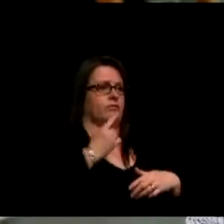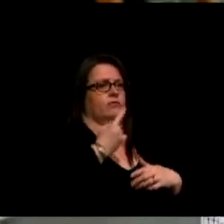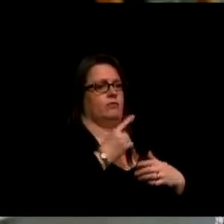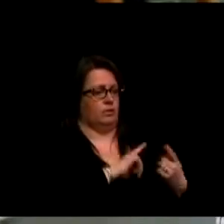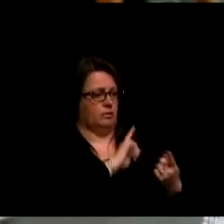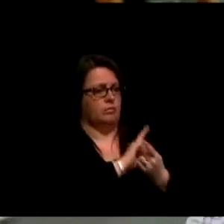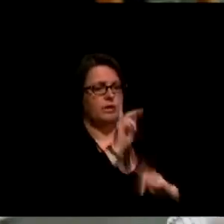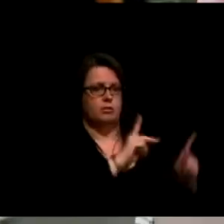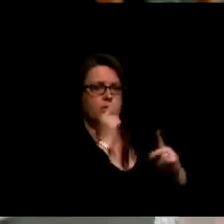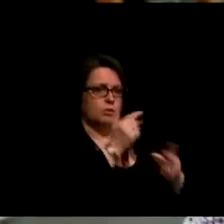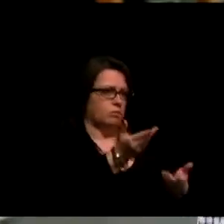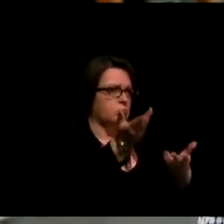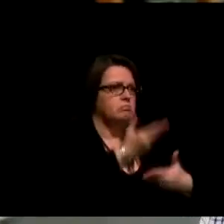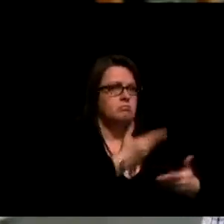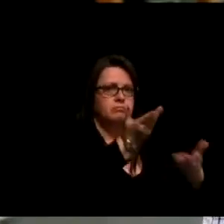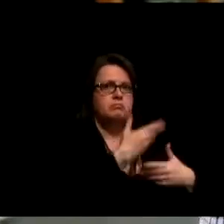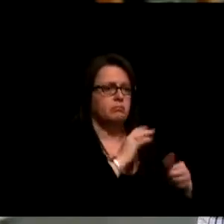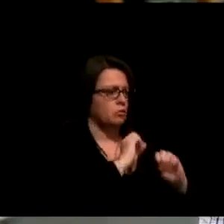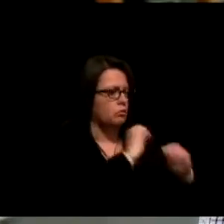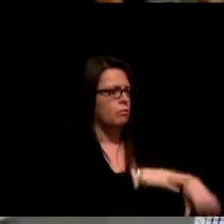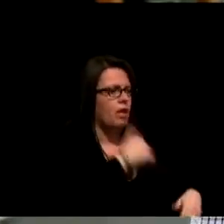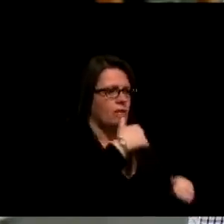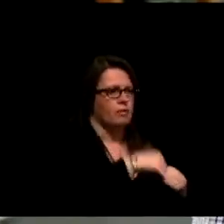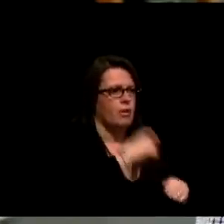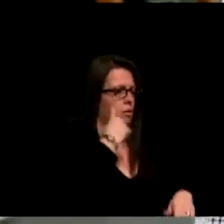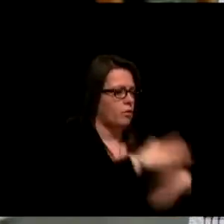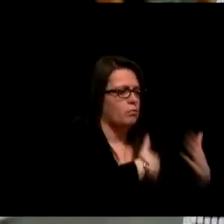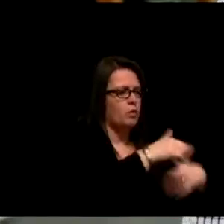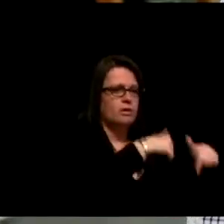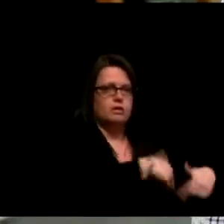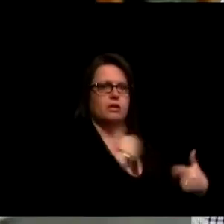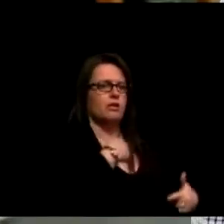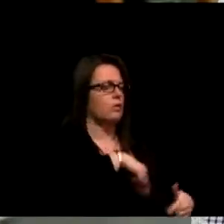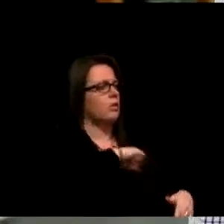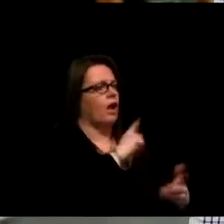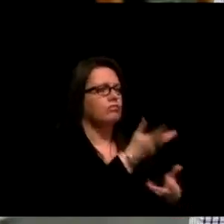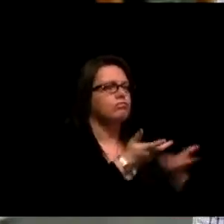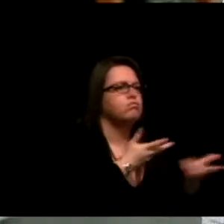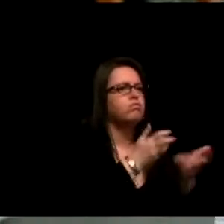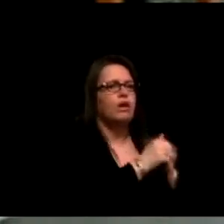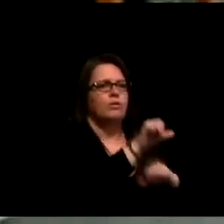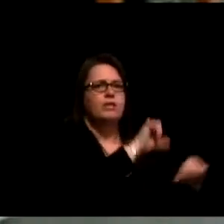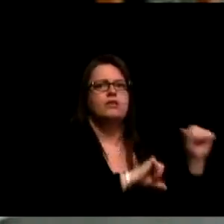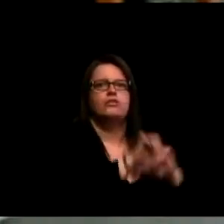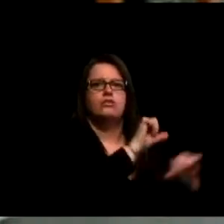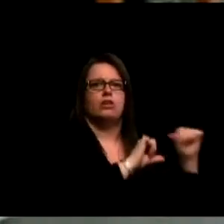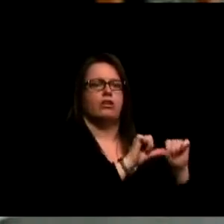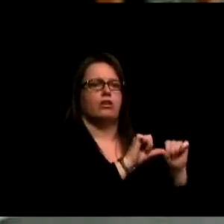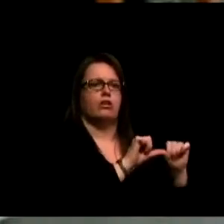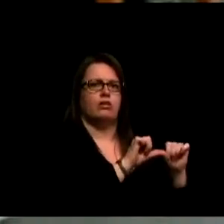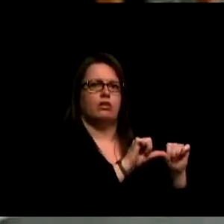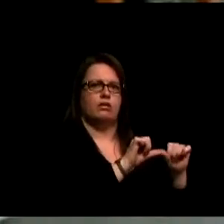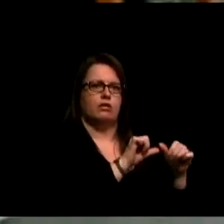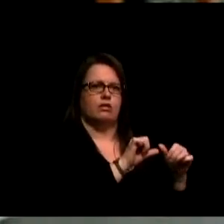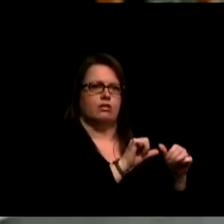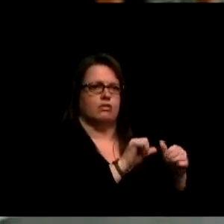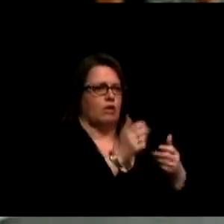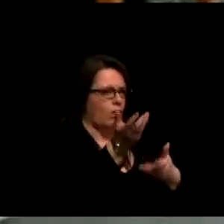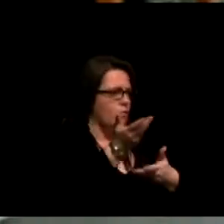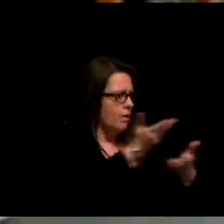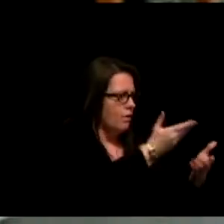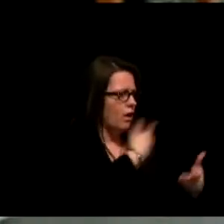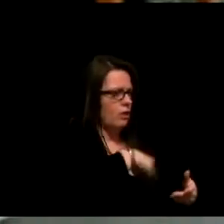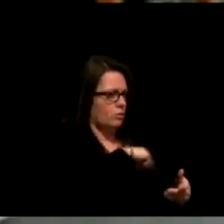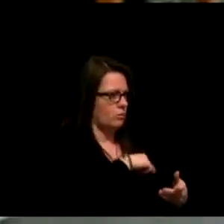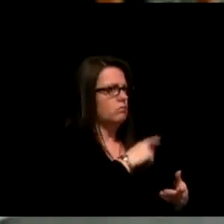People drop off their mail to be processed here. We're always interacting with one another. It was nice to see that people